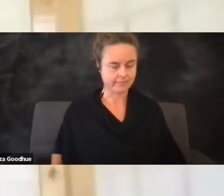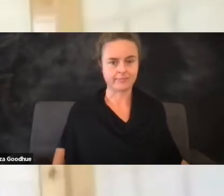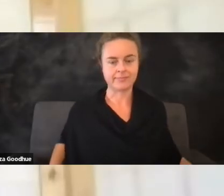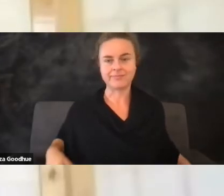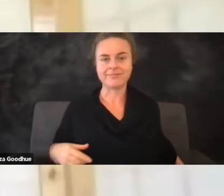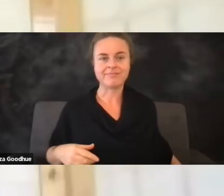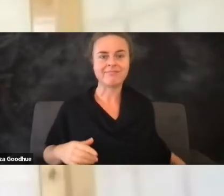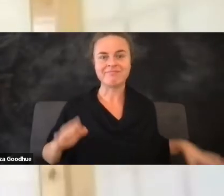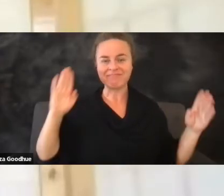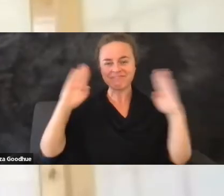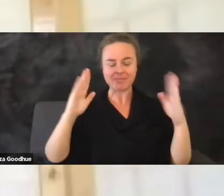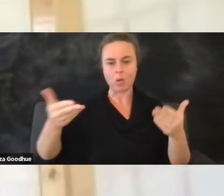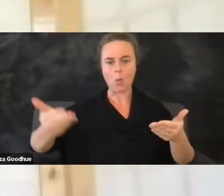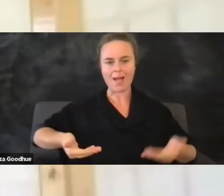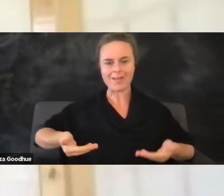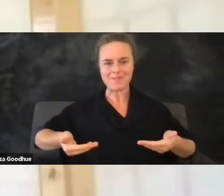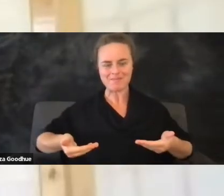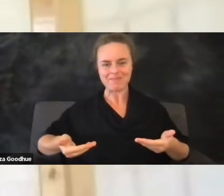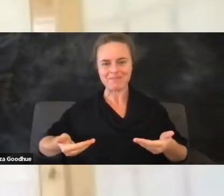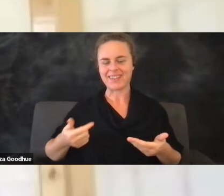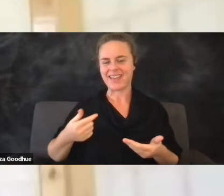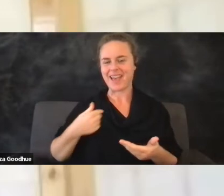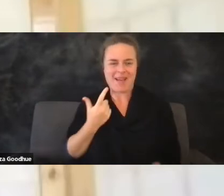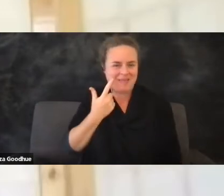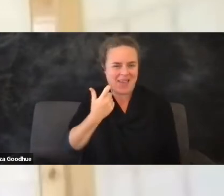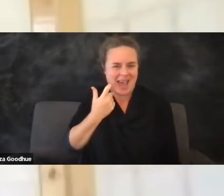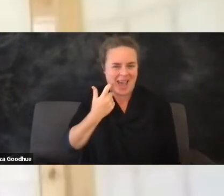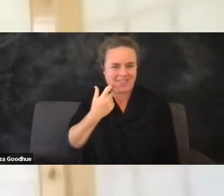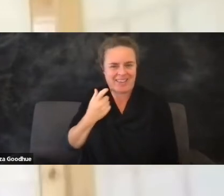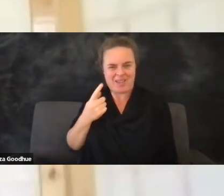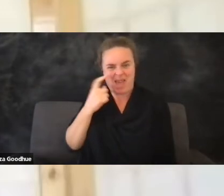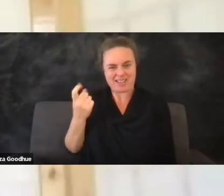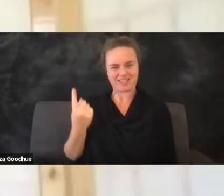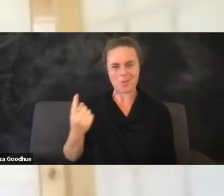Welcome. I'm chuckling a little bit about a comment from the whiteboard. We have,